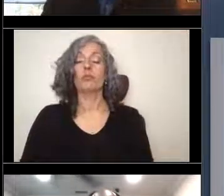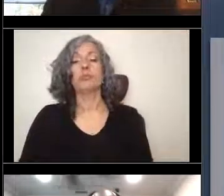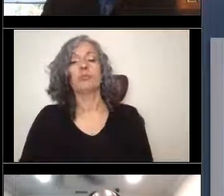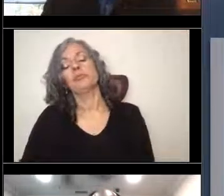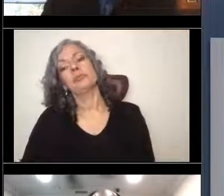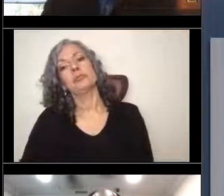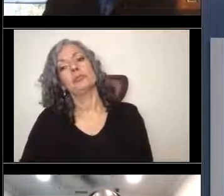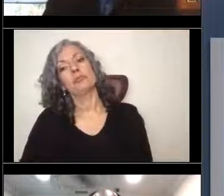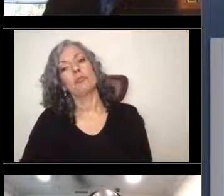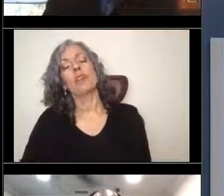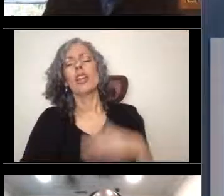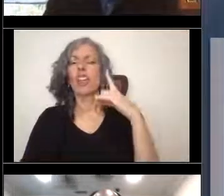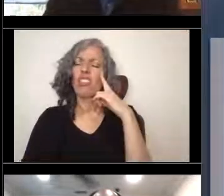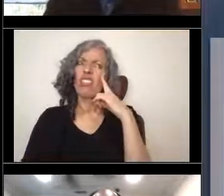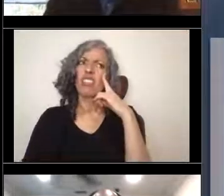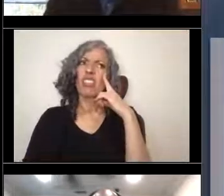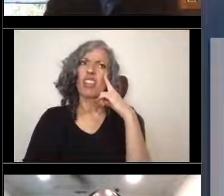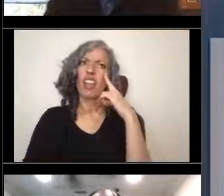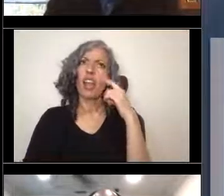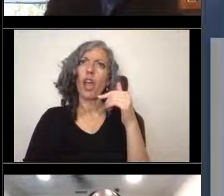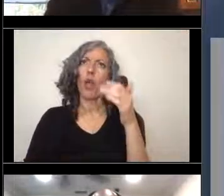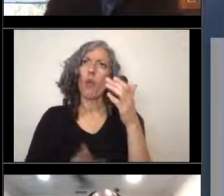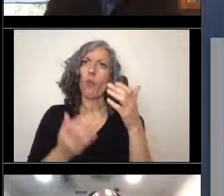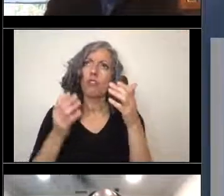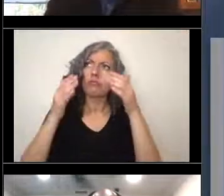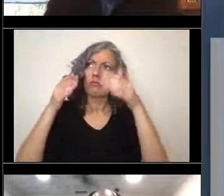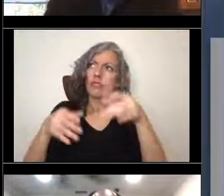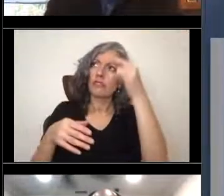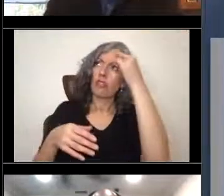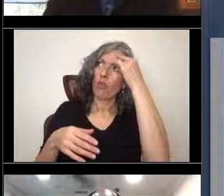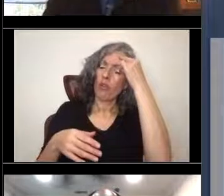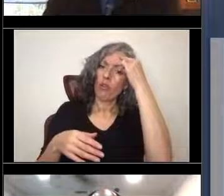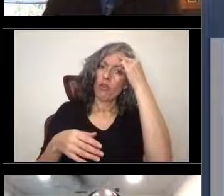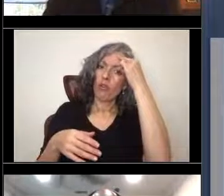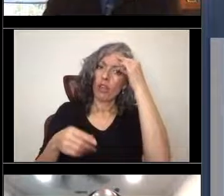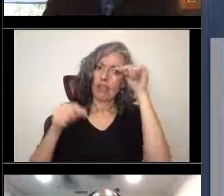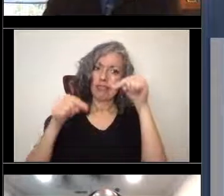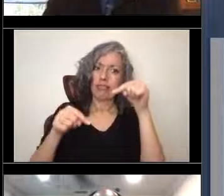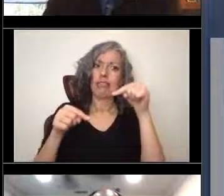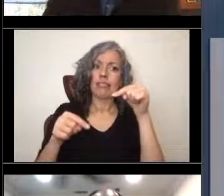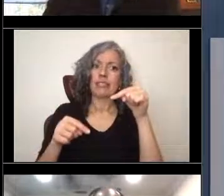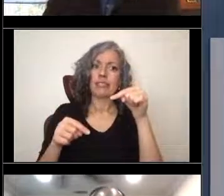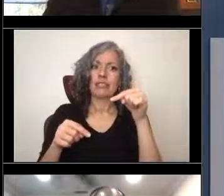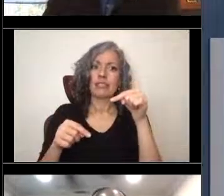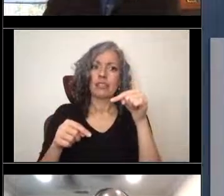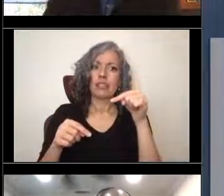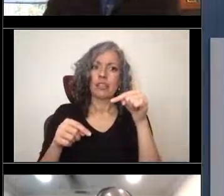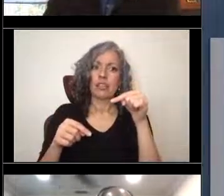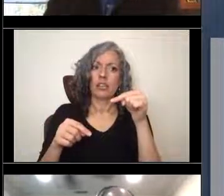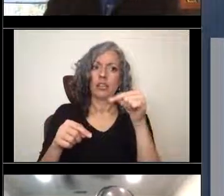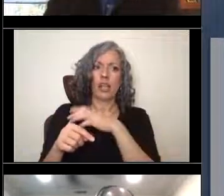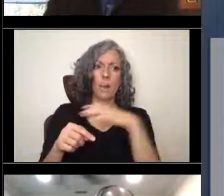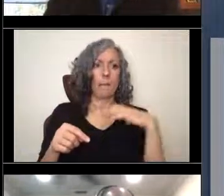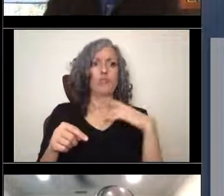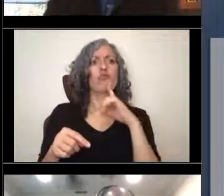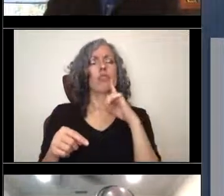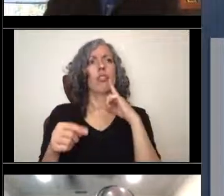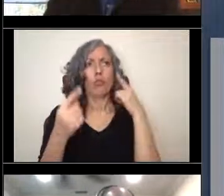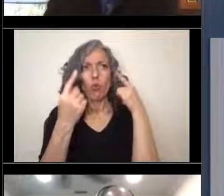I think the thing I just want to leave you with is that this federal administration is really targeting things